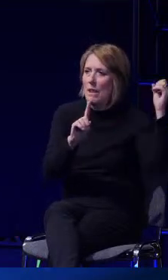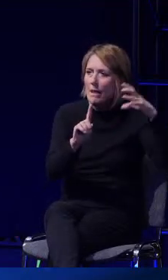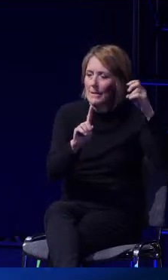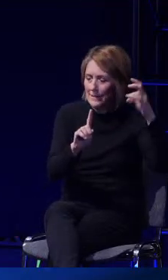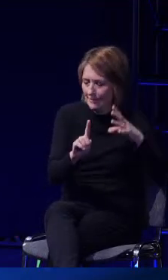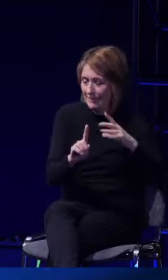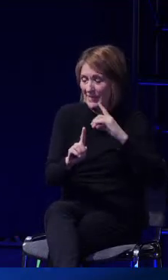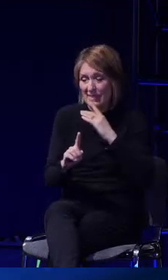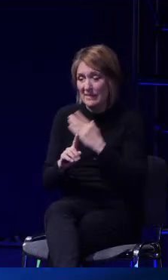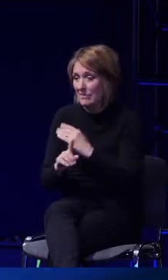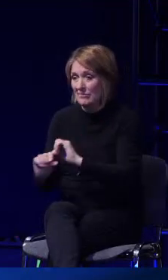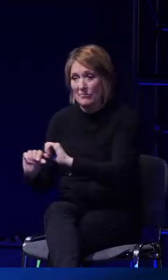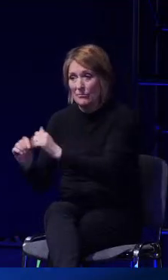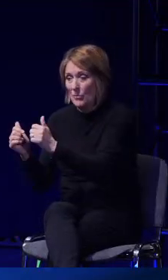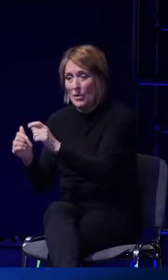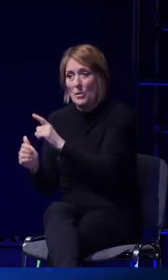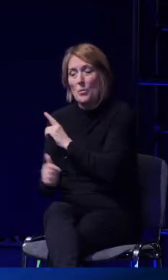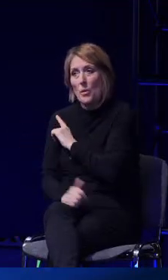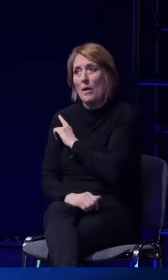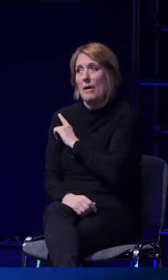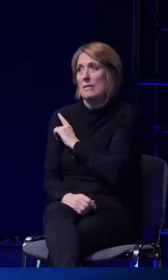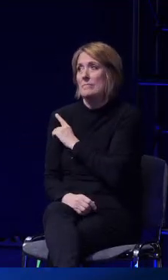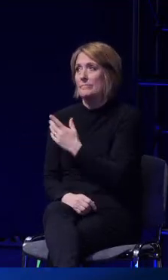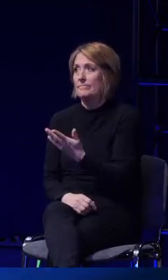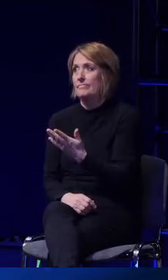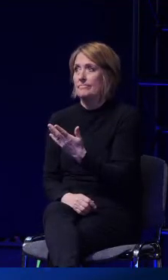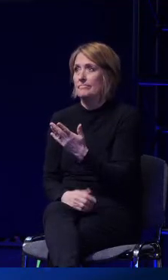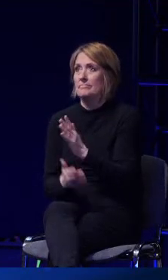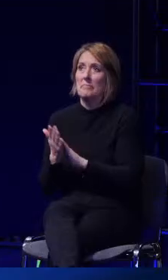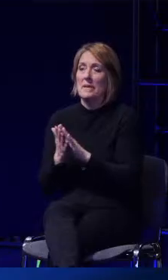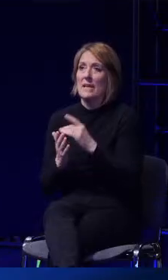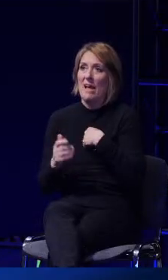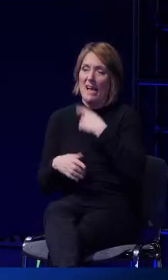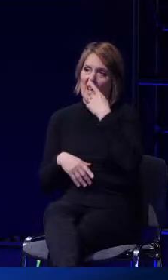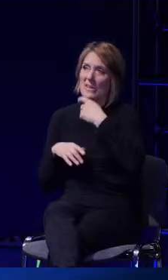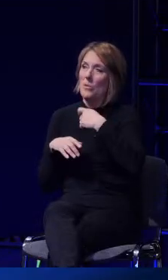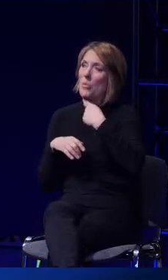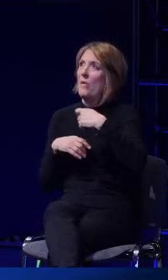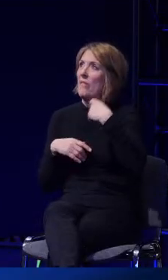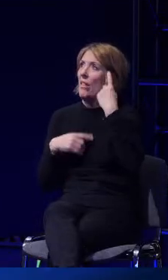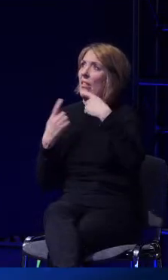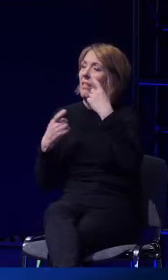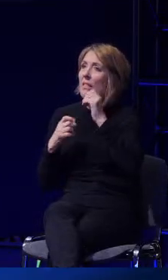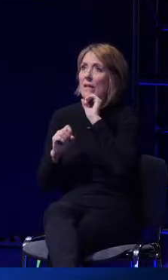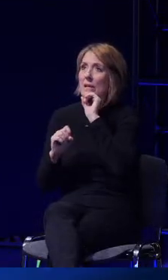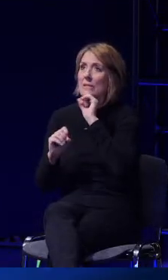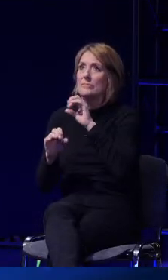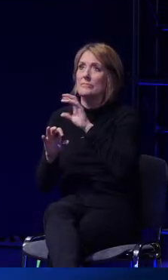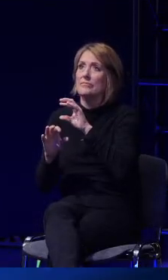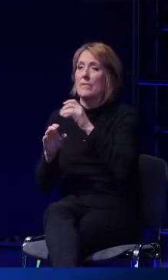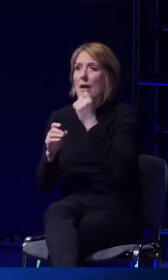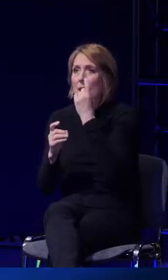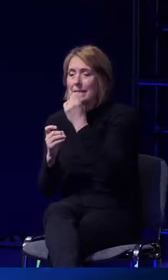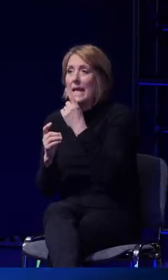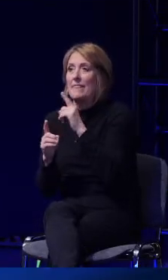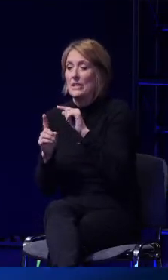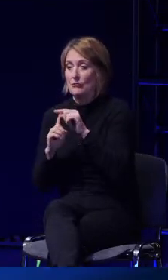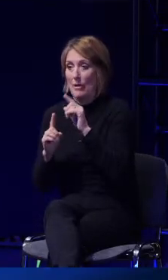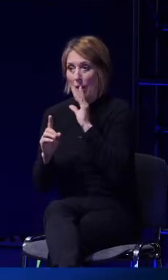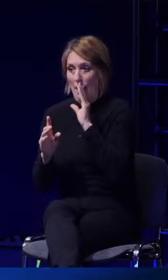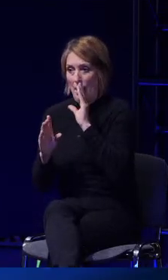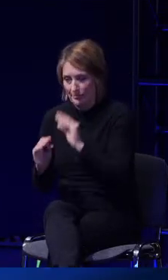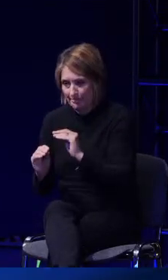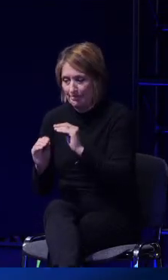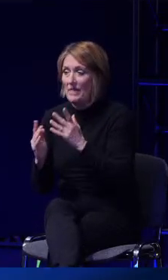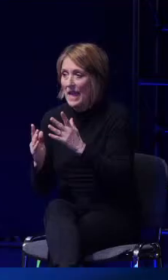it's glorious, because I can just waffle out ideas and then try and stop talking, and then